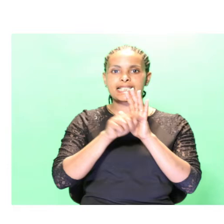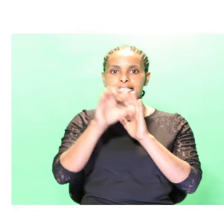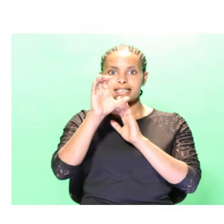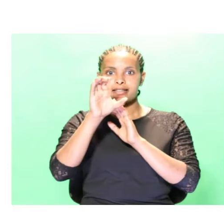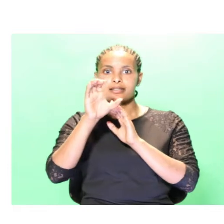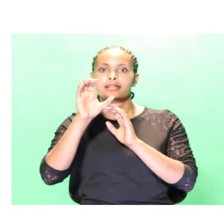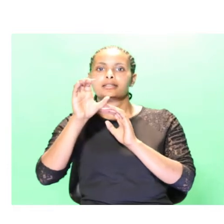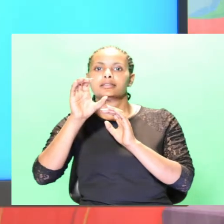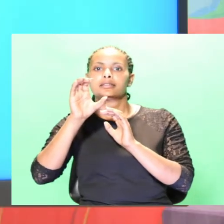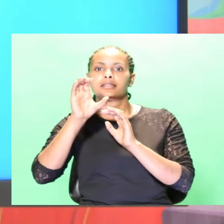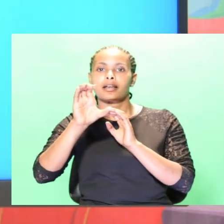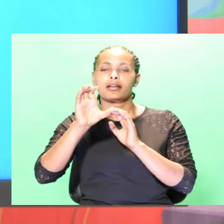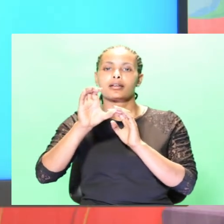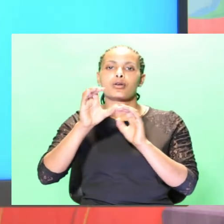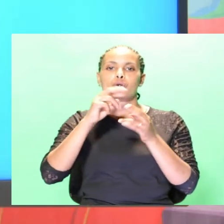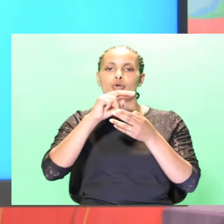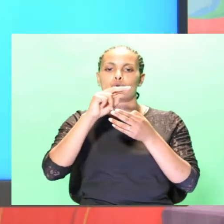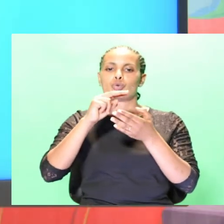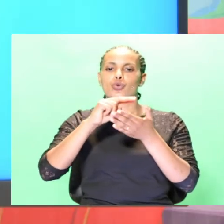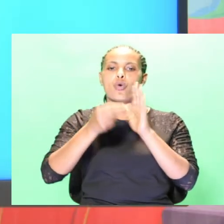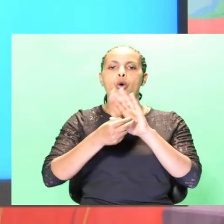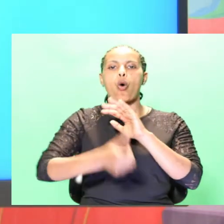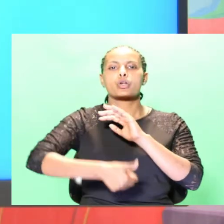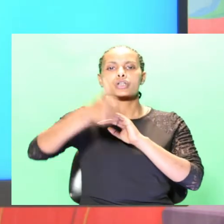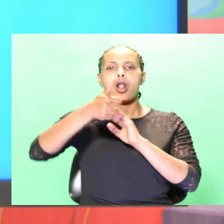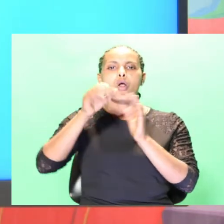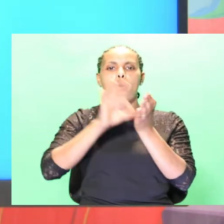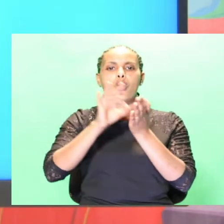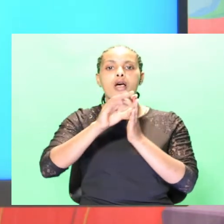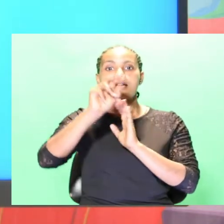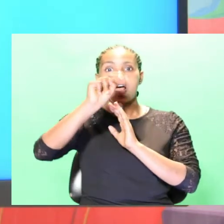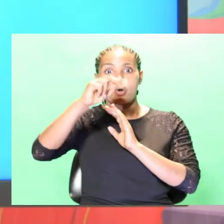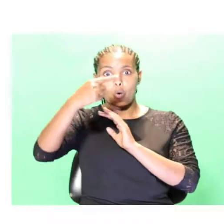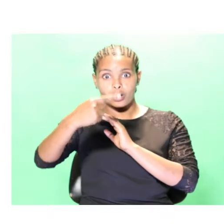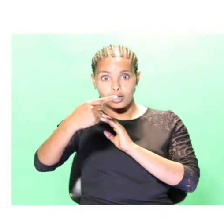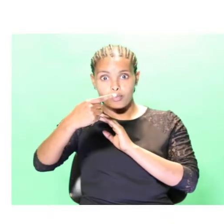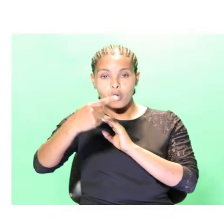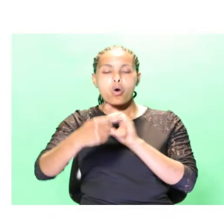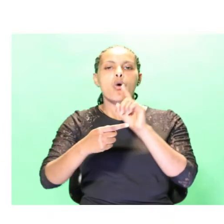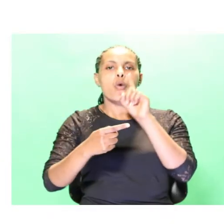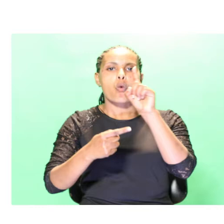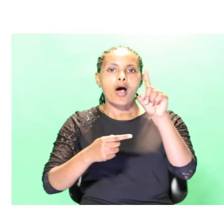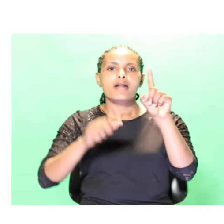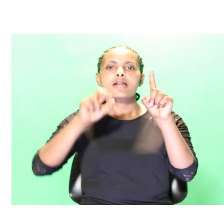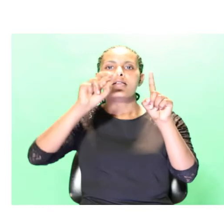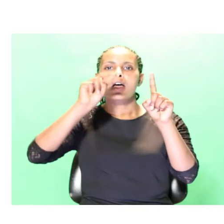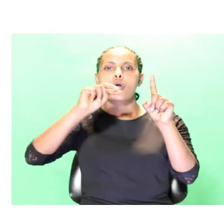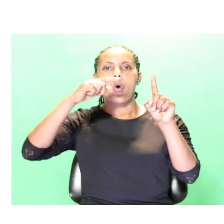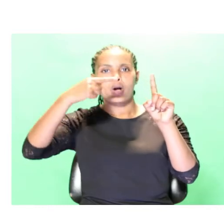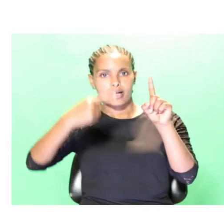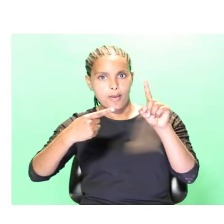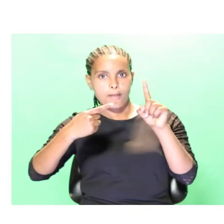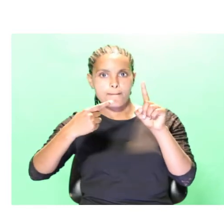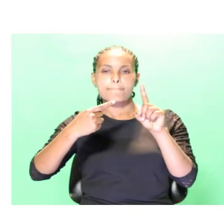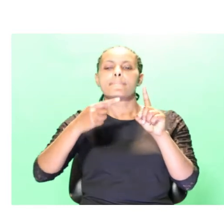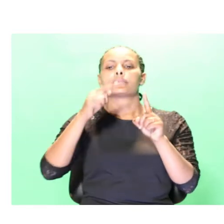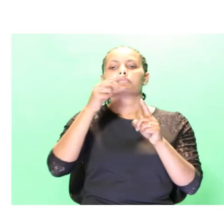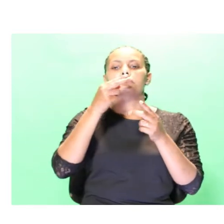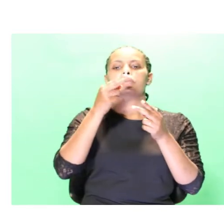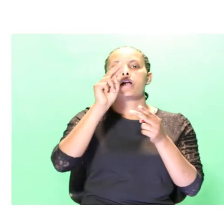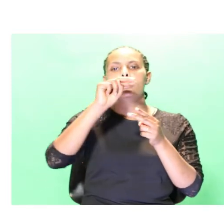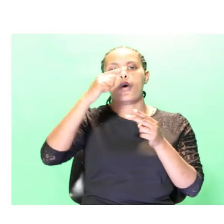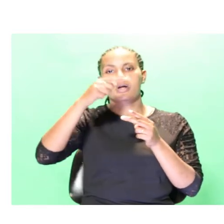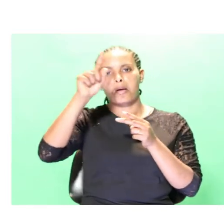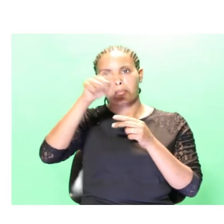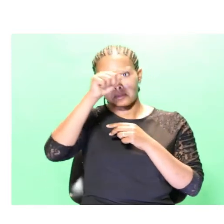microgram, divided by unit of original quantity is nanogram, 1 nanogram. Nanogram will be cancelled